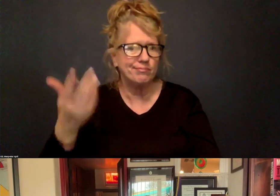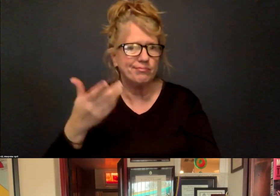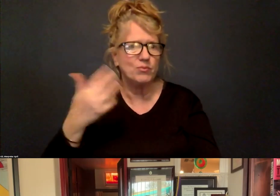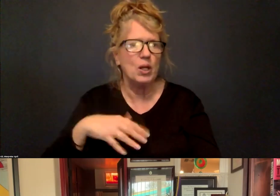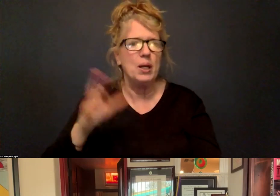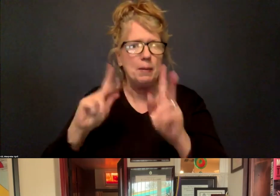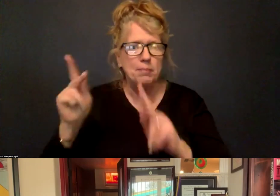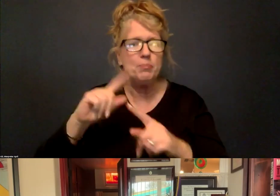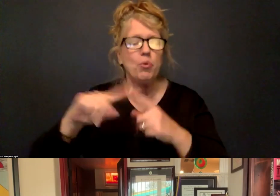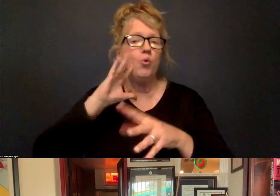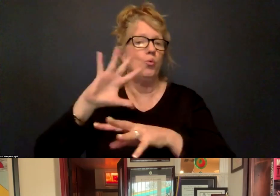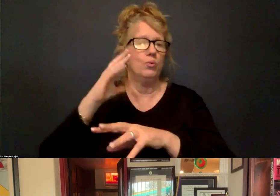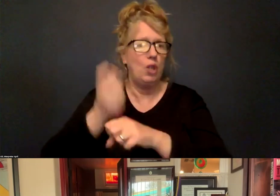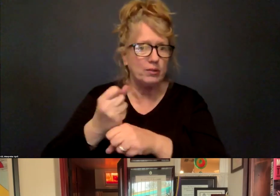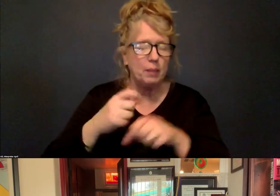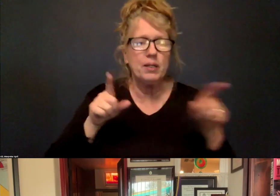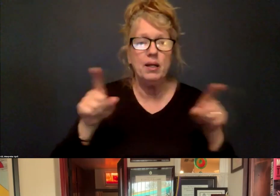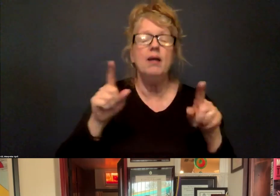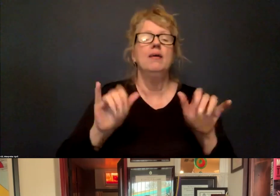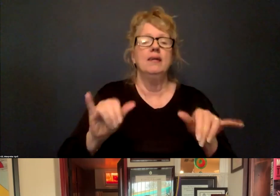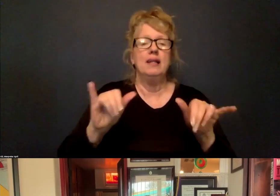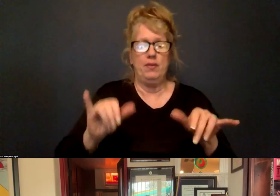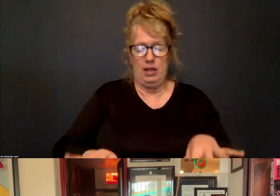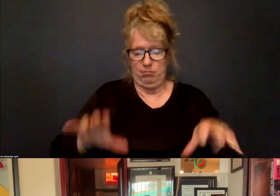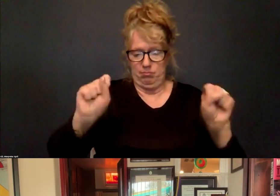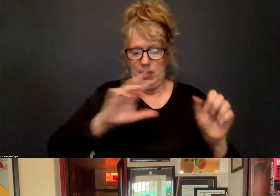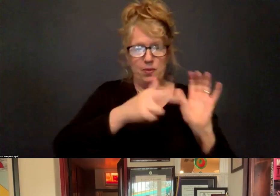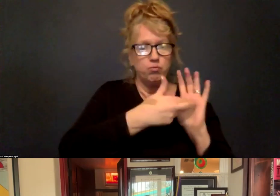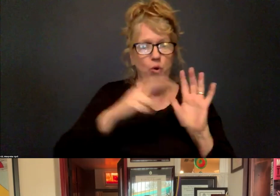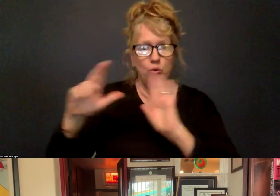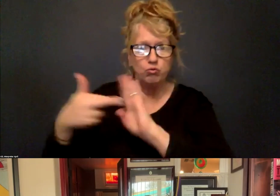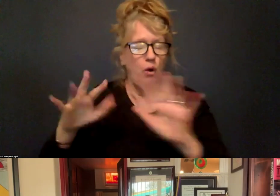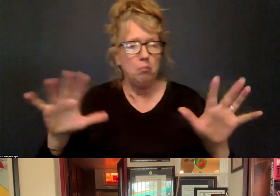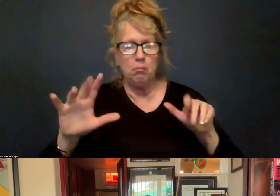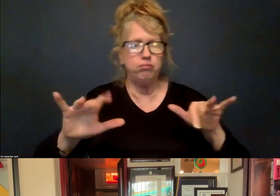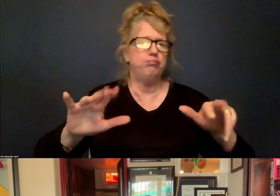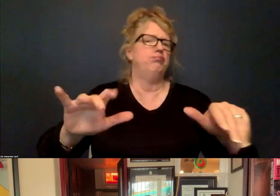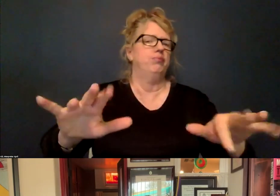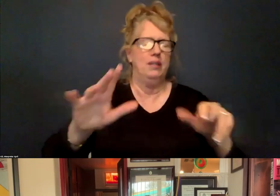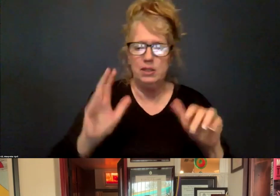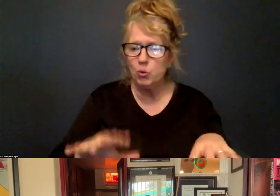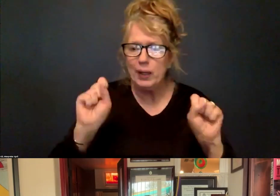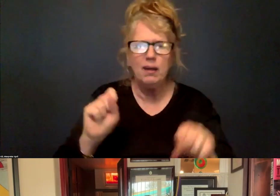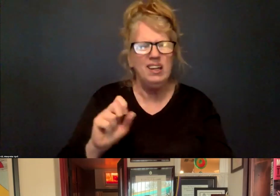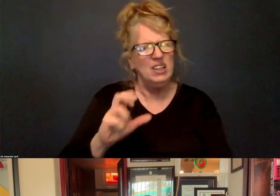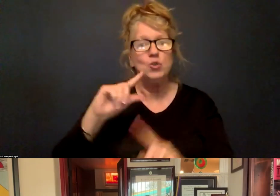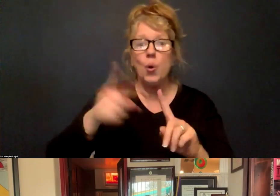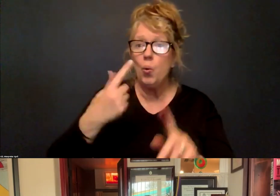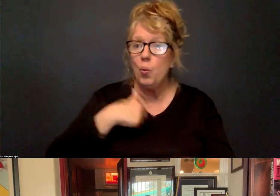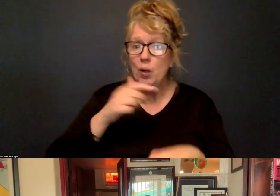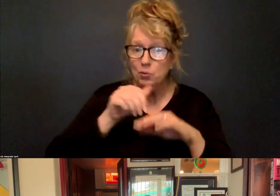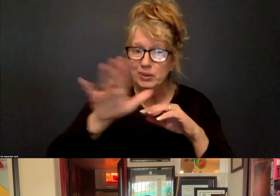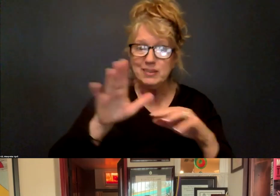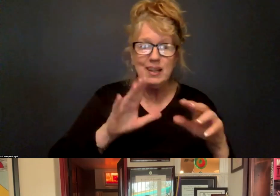people who are locked up. They found the roles, they took it, and it escalated very quickly. And when we send a message